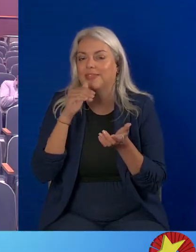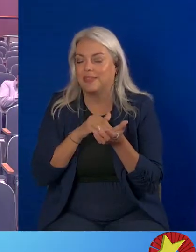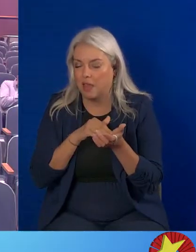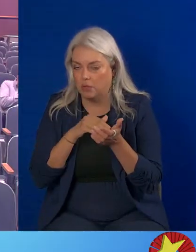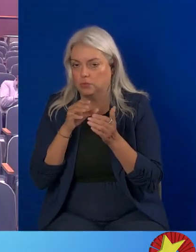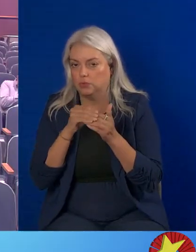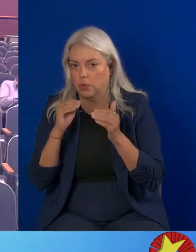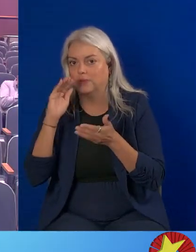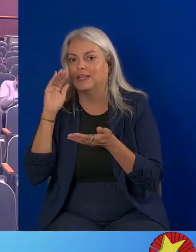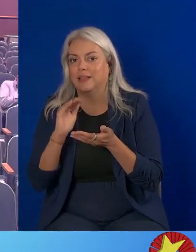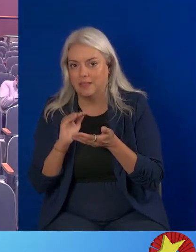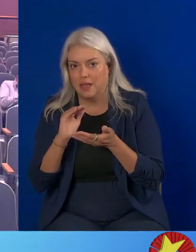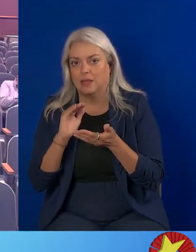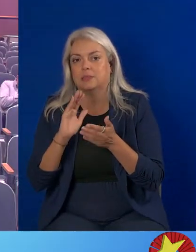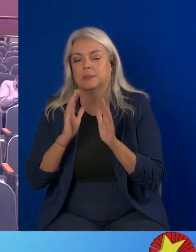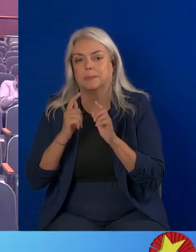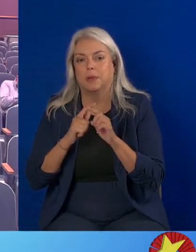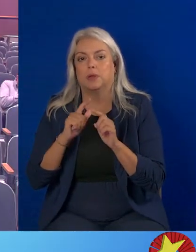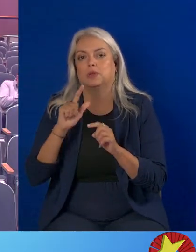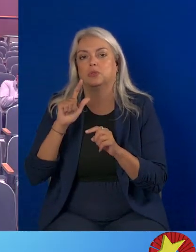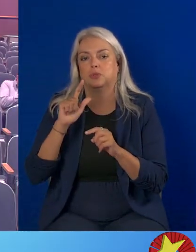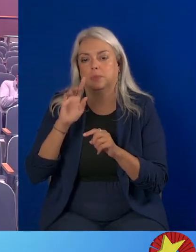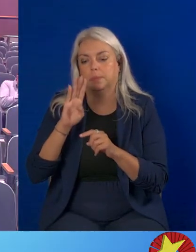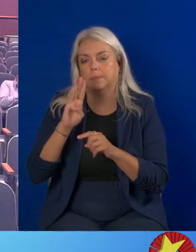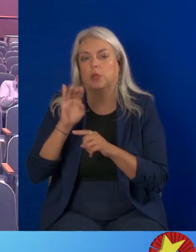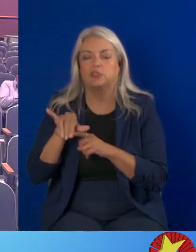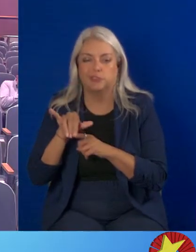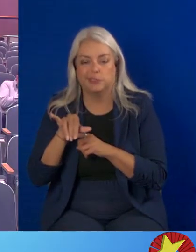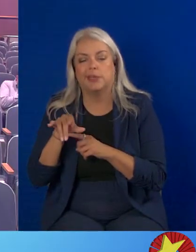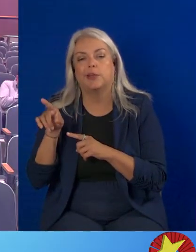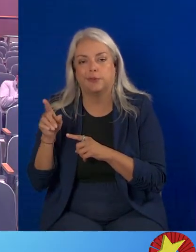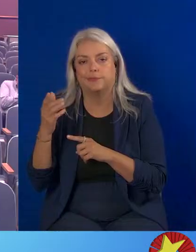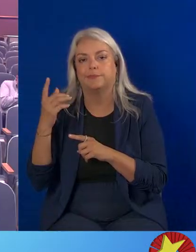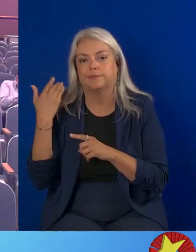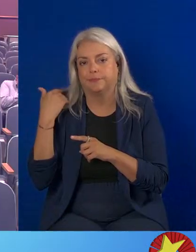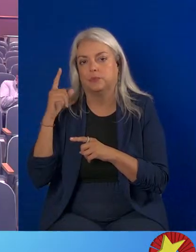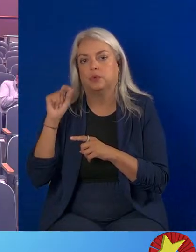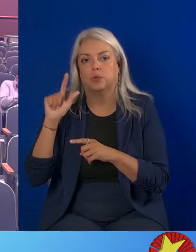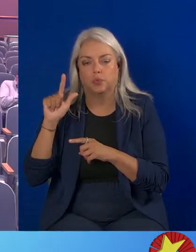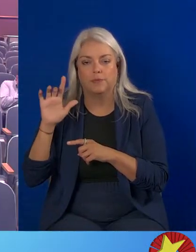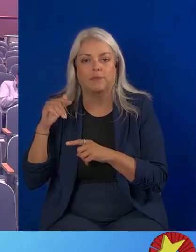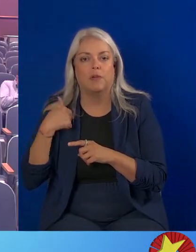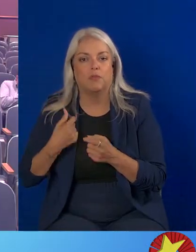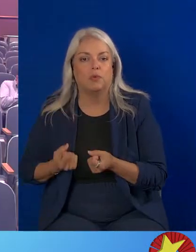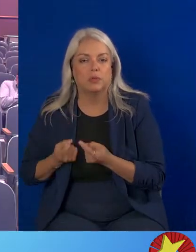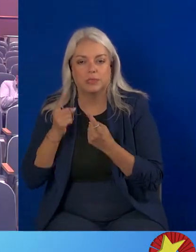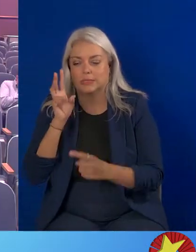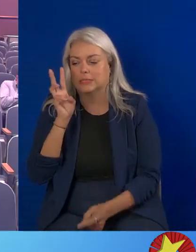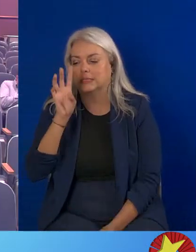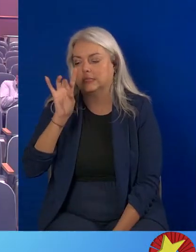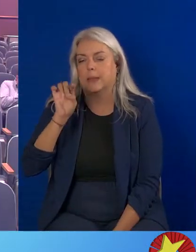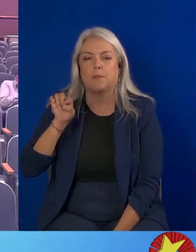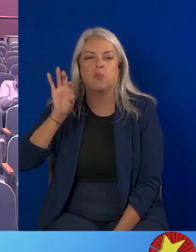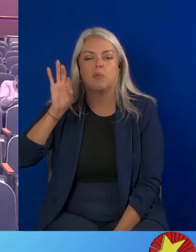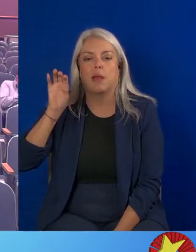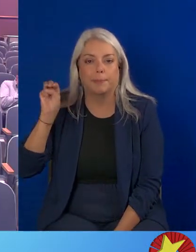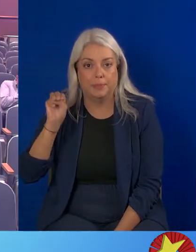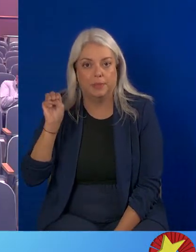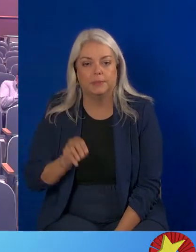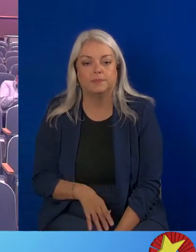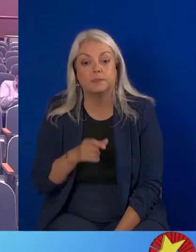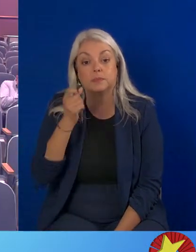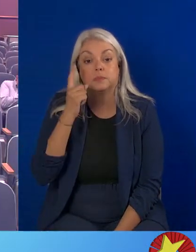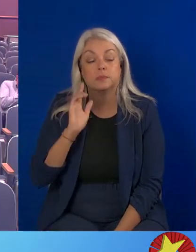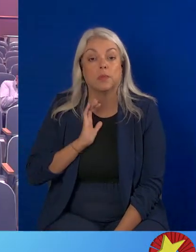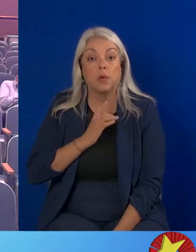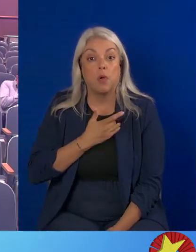$700,000 less than budget fiscal year 2025. Obligated expenditures of $68.9 million. The increases